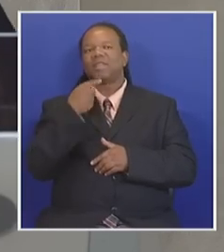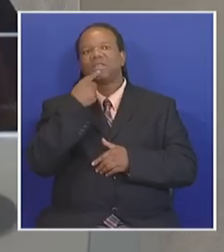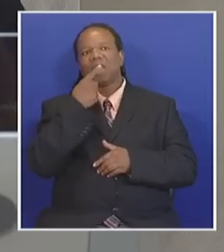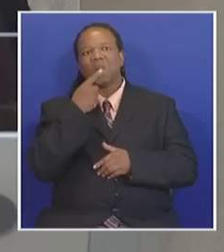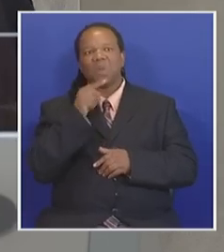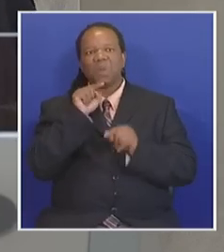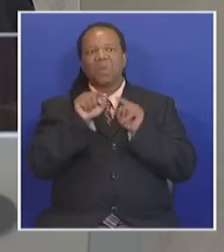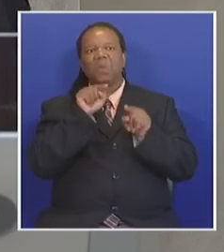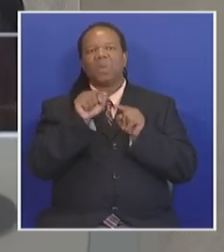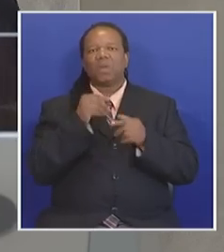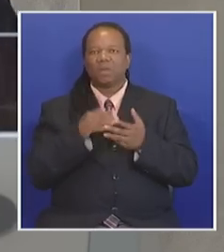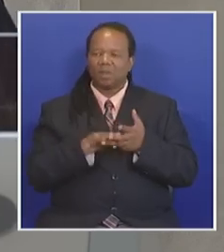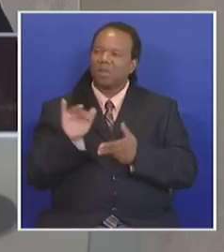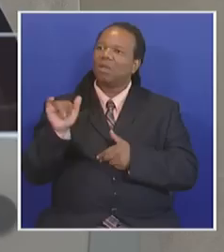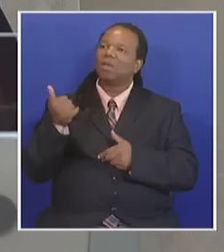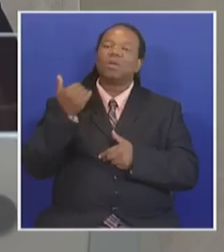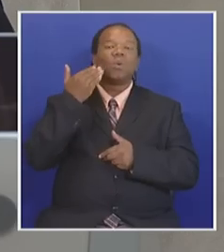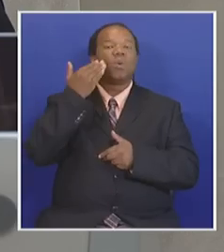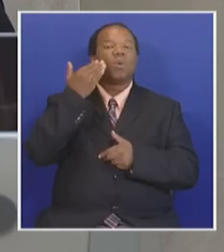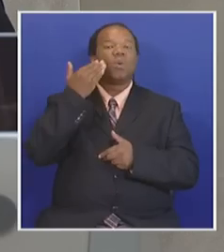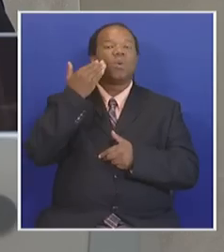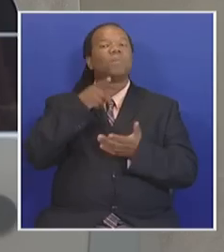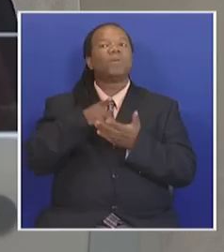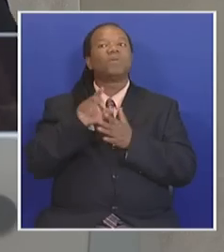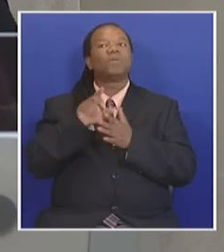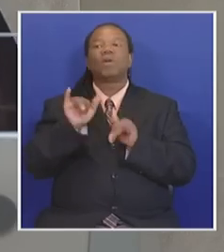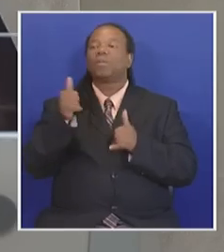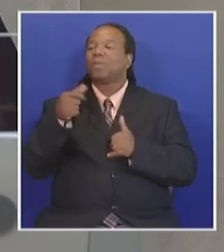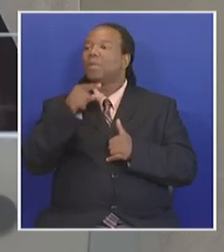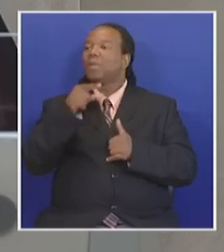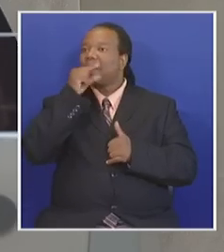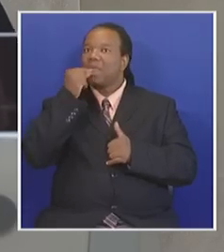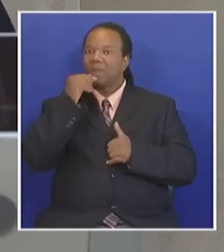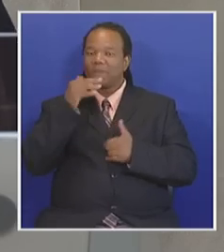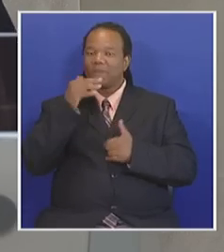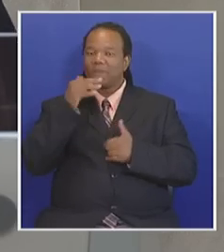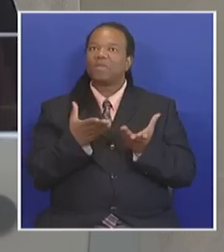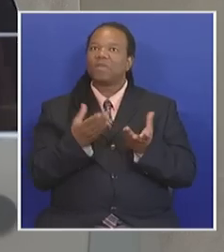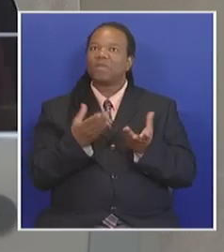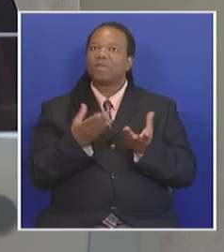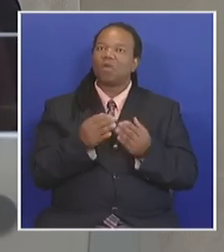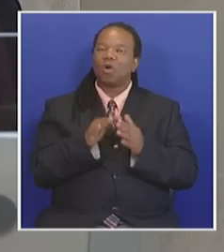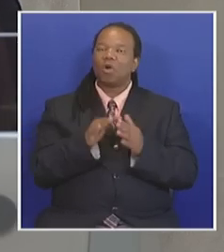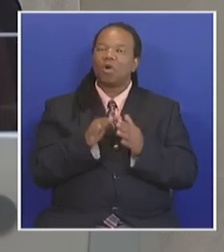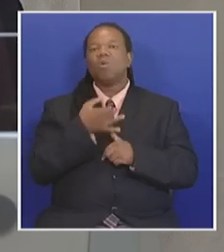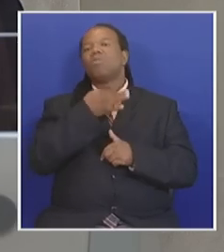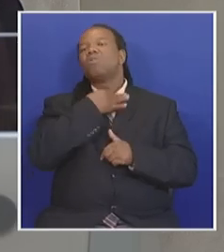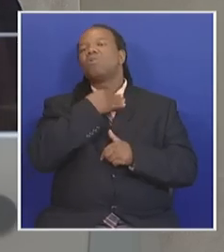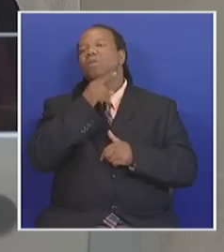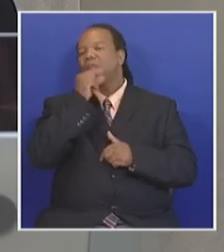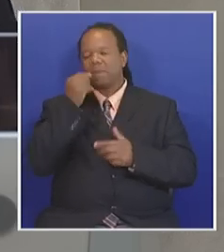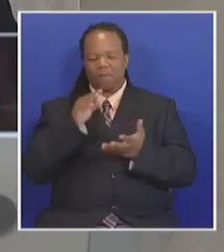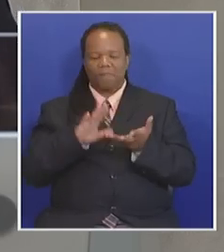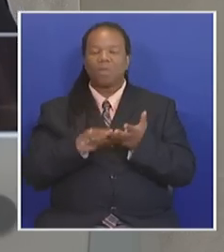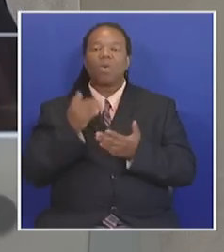tongue. White privilege is not having your name turned into an easier-to-say Anglo-Saxon name. White privilege